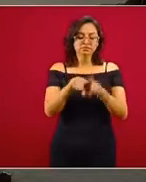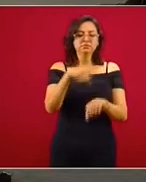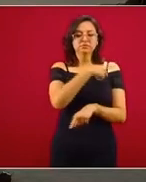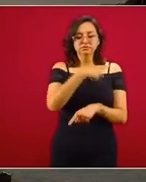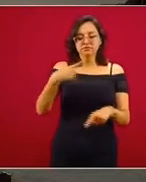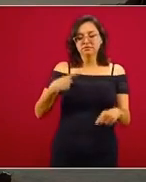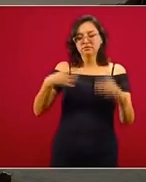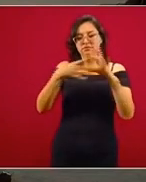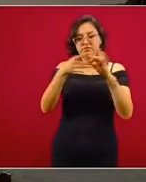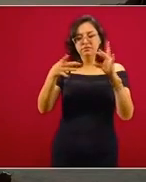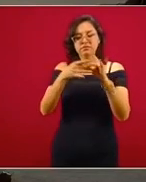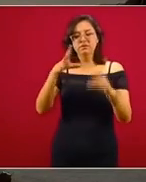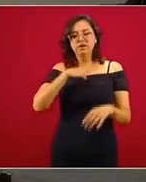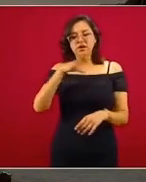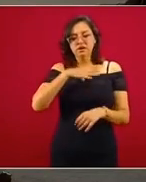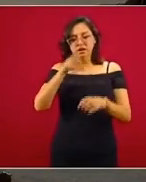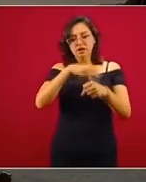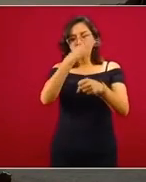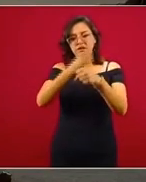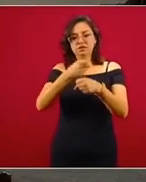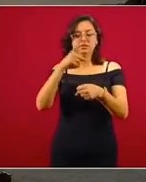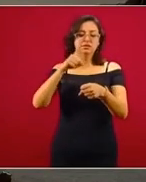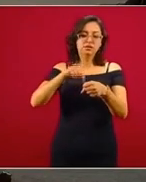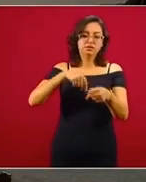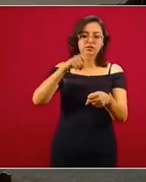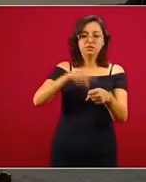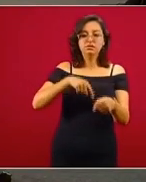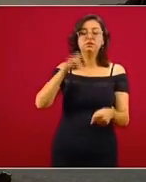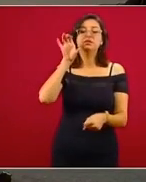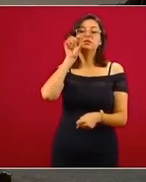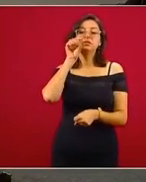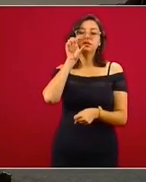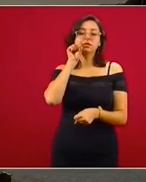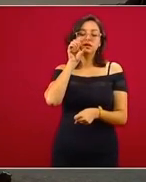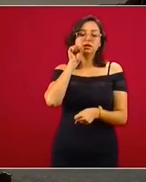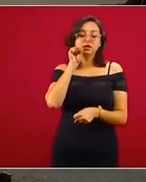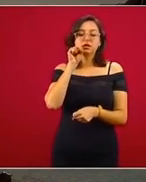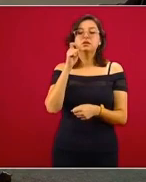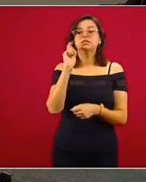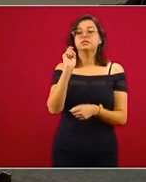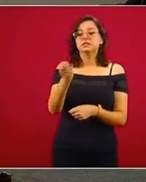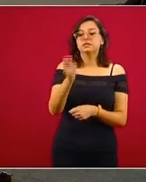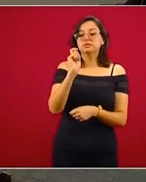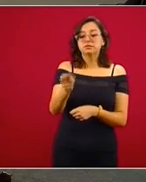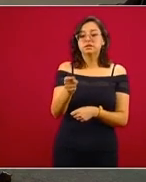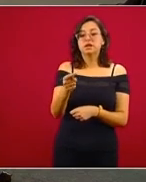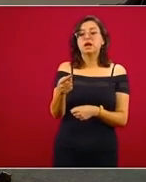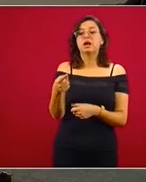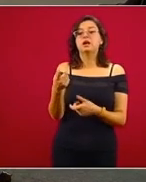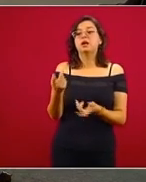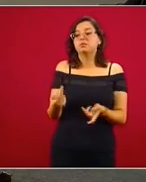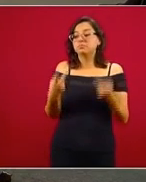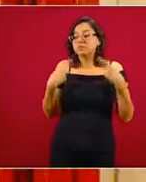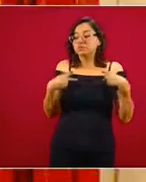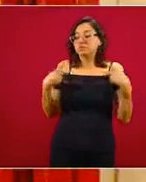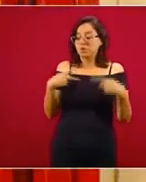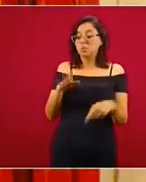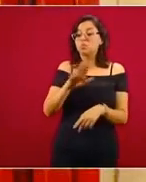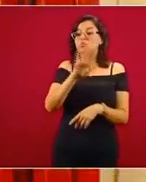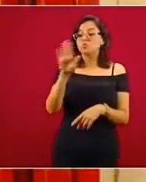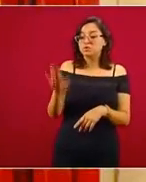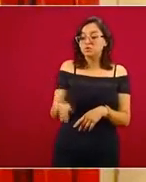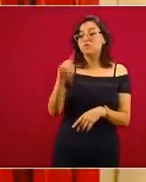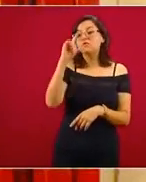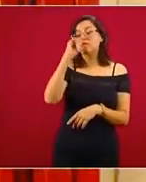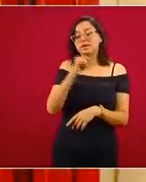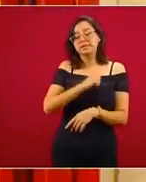but they still show the same tendencies. As you remember, the yellow part or the light